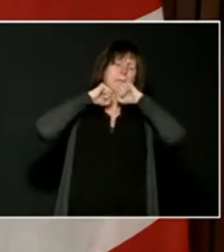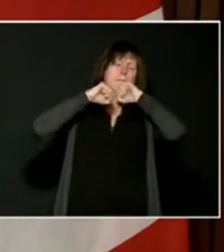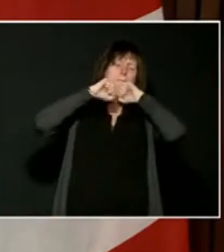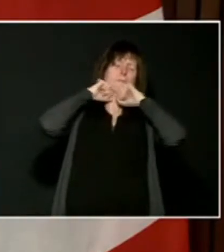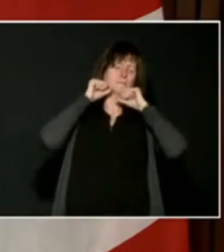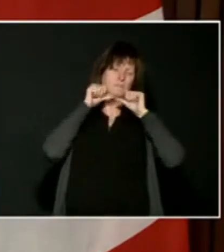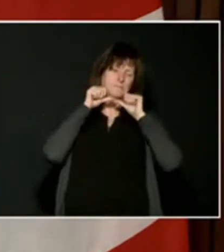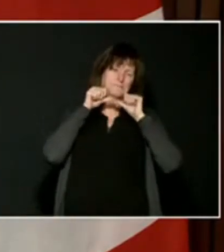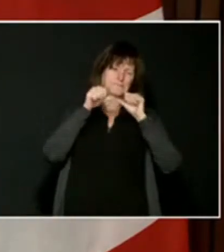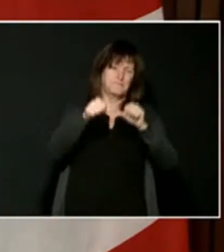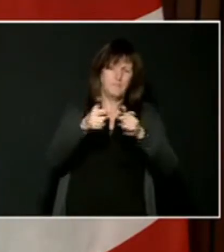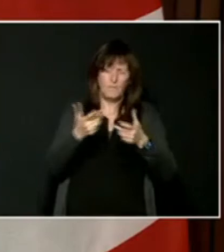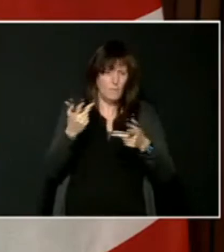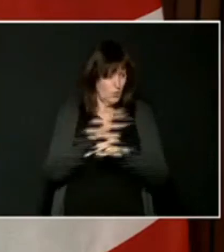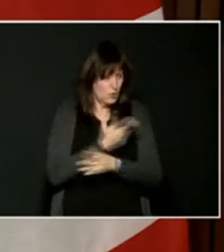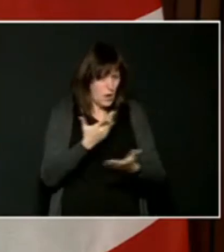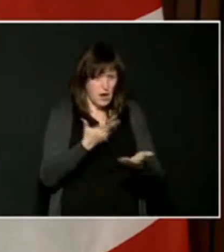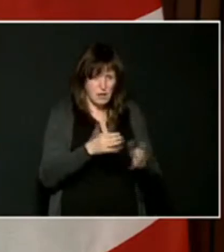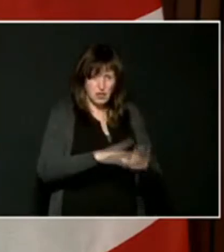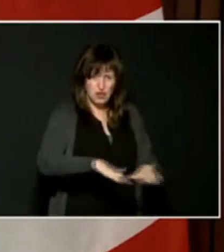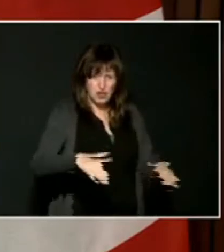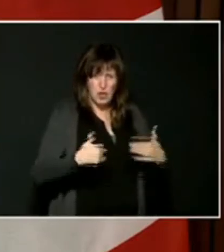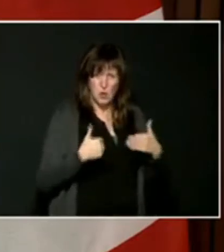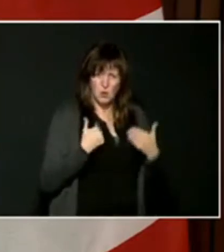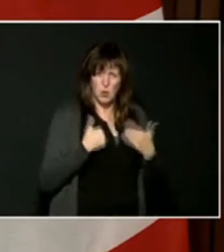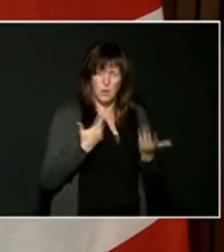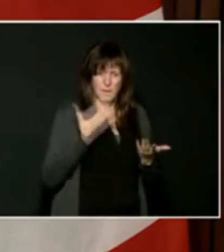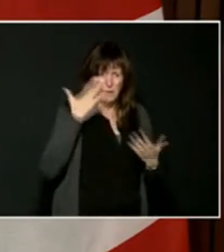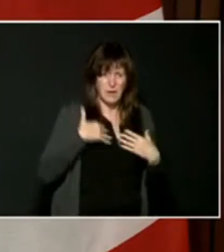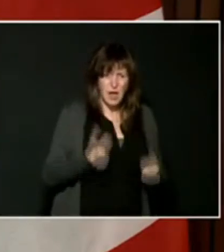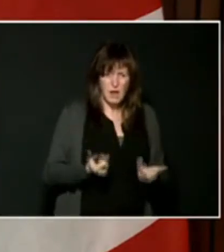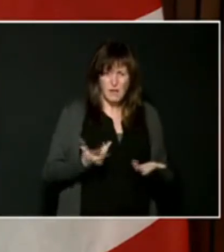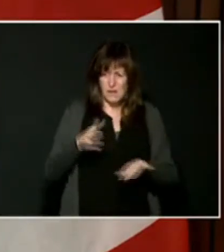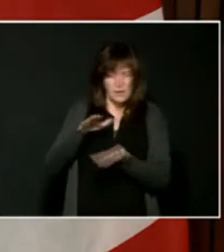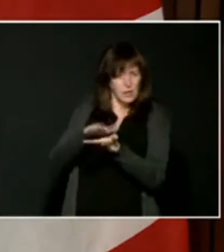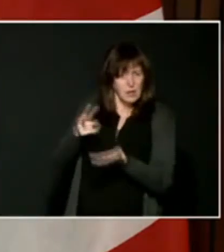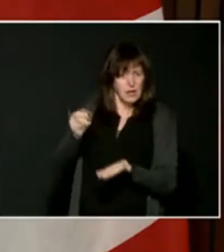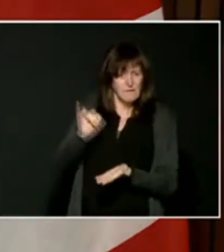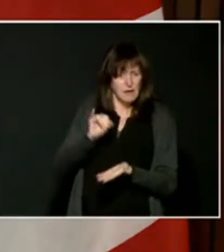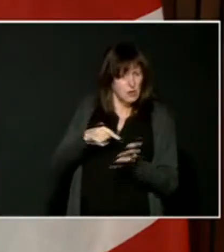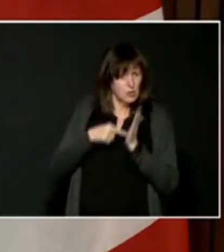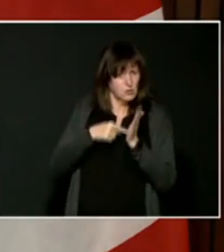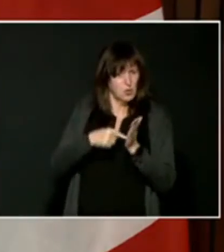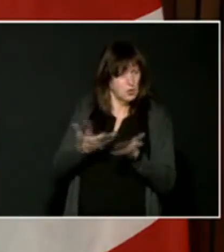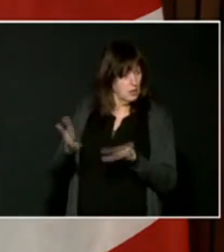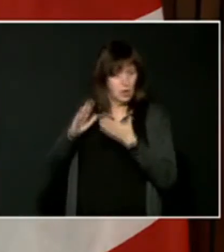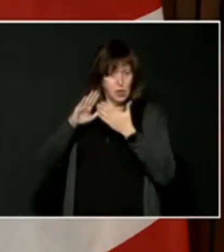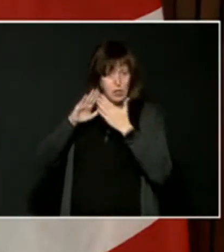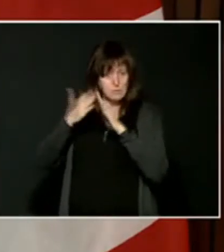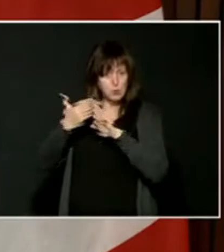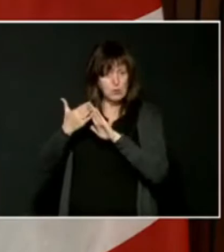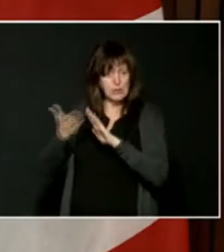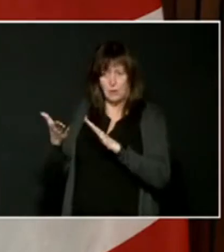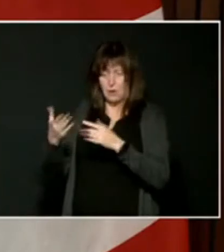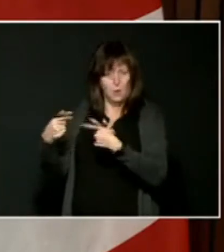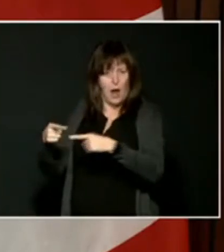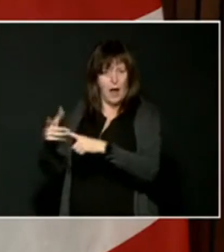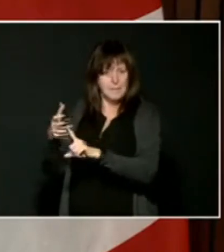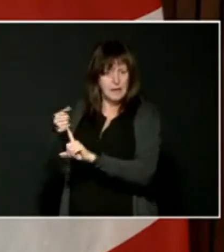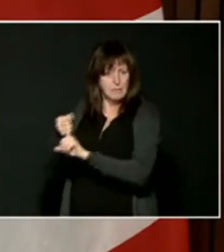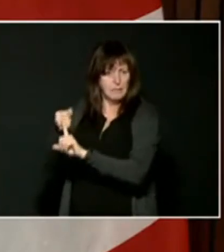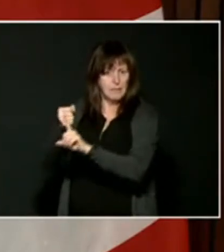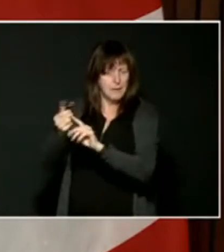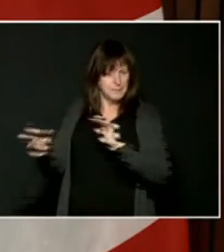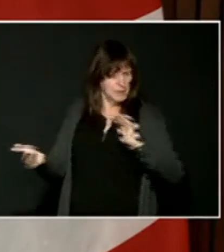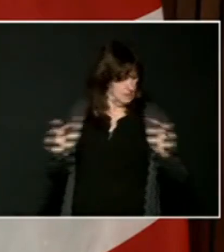youth. School infections reflect what is happening in the community. We will present evidence today on the importance of schooling to our economy,